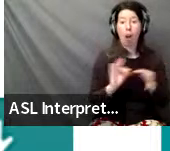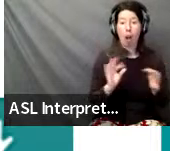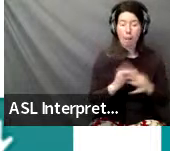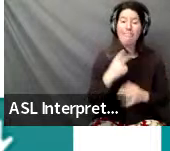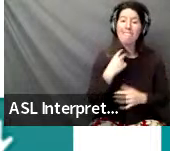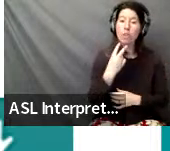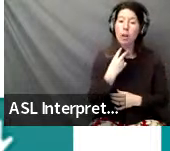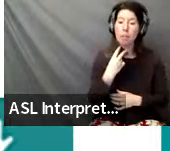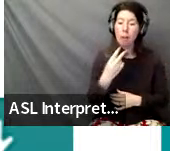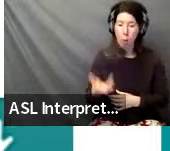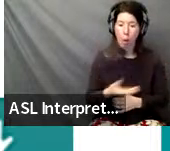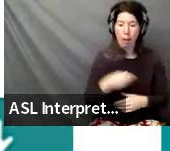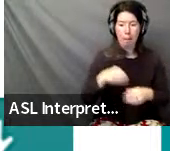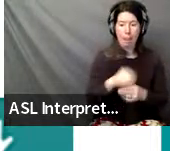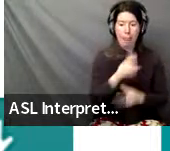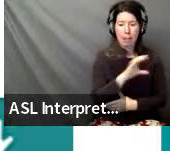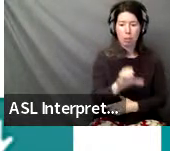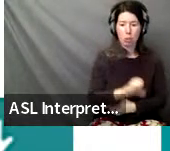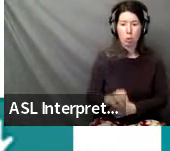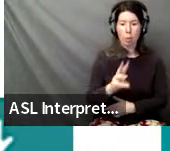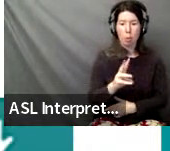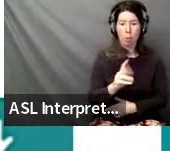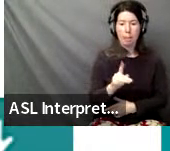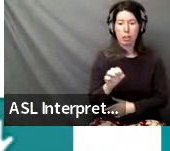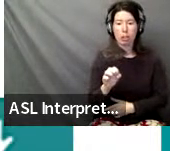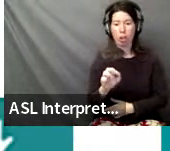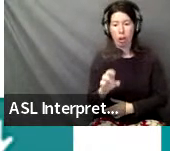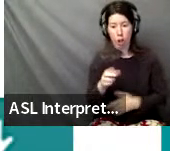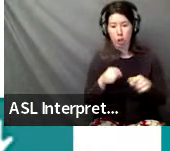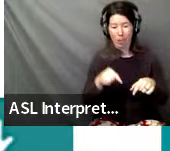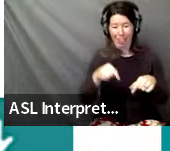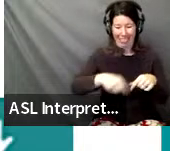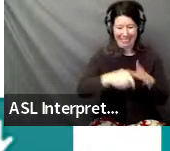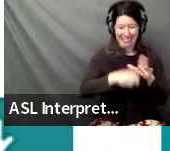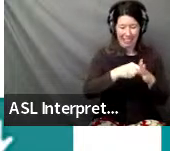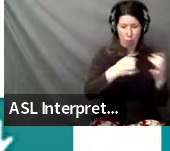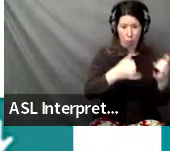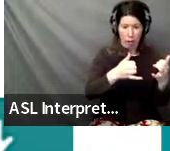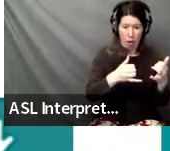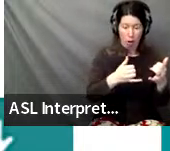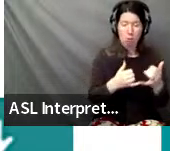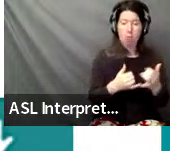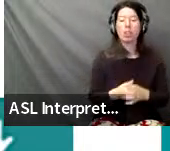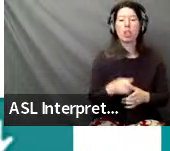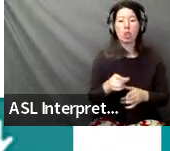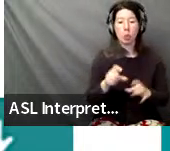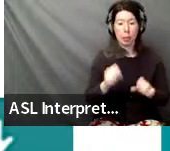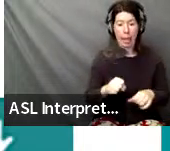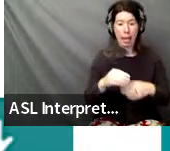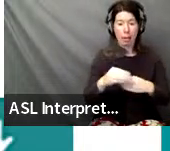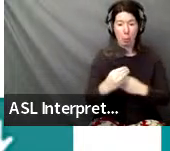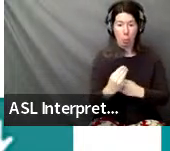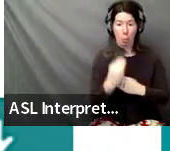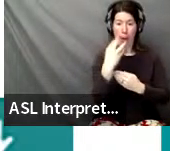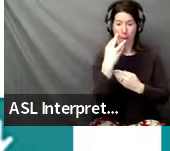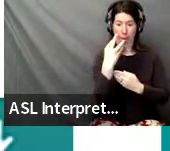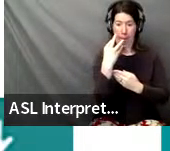welcome in the Zoom webinar during this time right now. You have the option to turn on your web